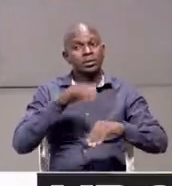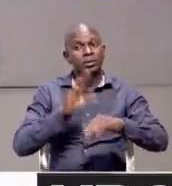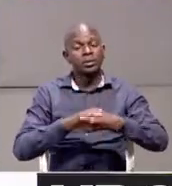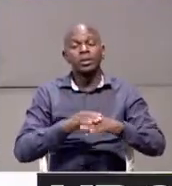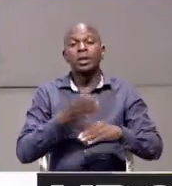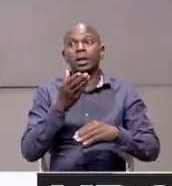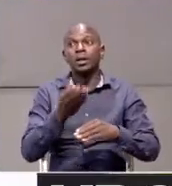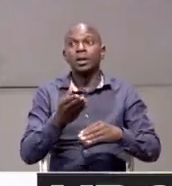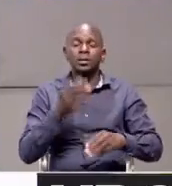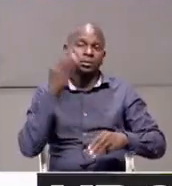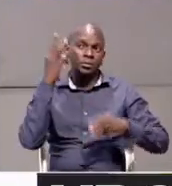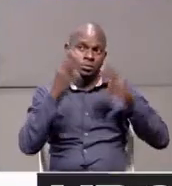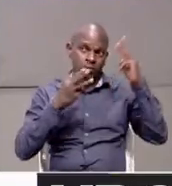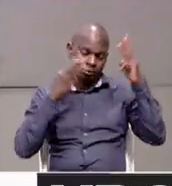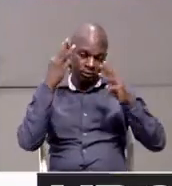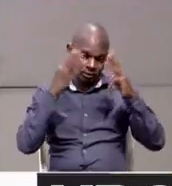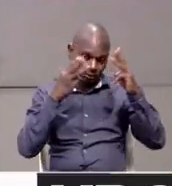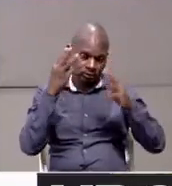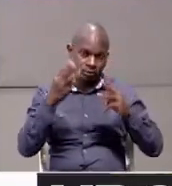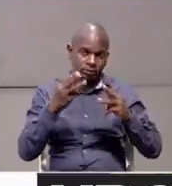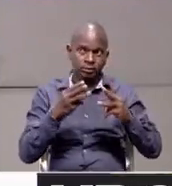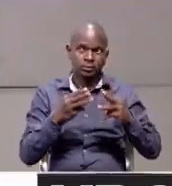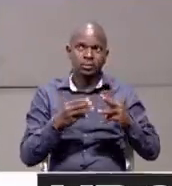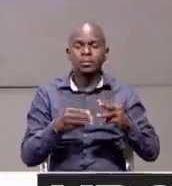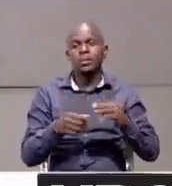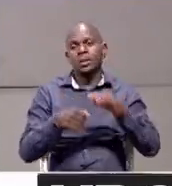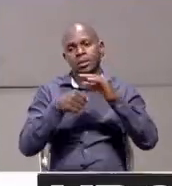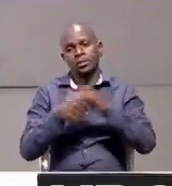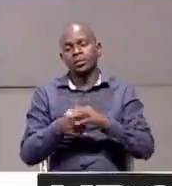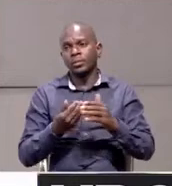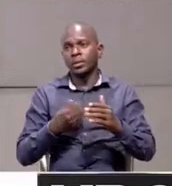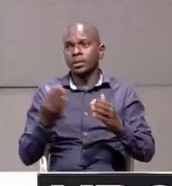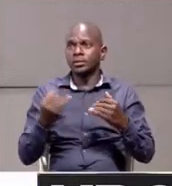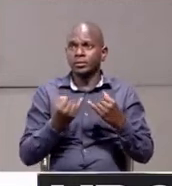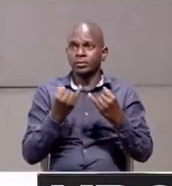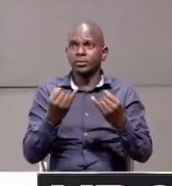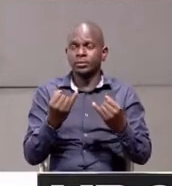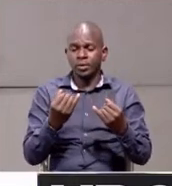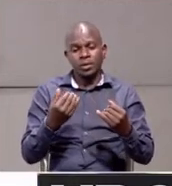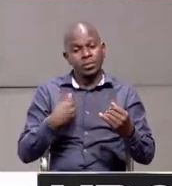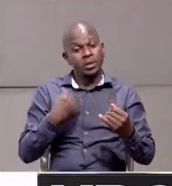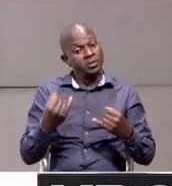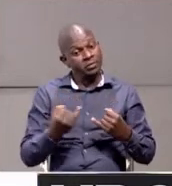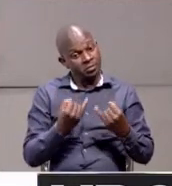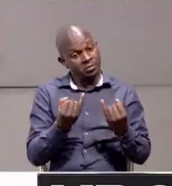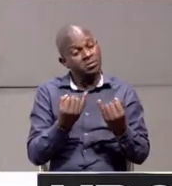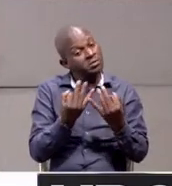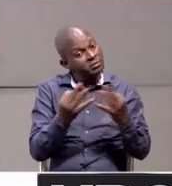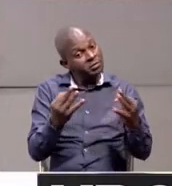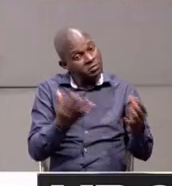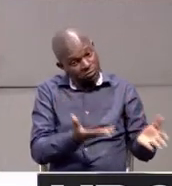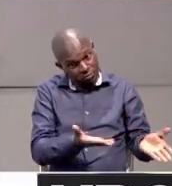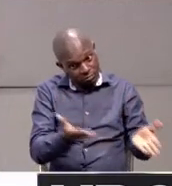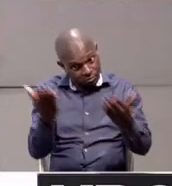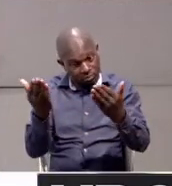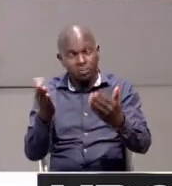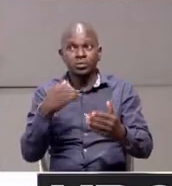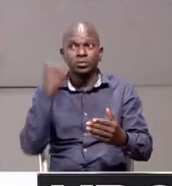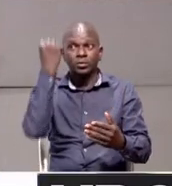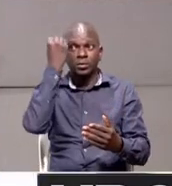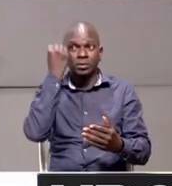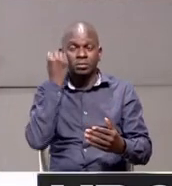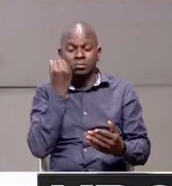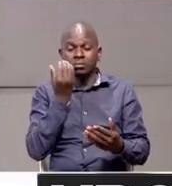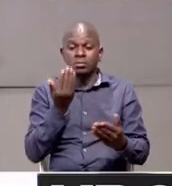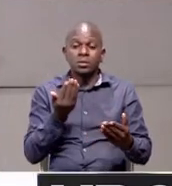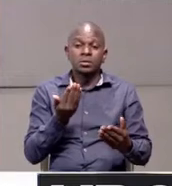So I'm worried because they are sitting on my information. And we told him that you are free to go. That you're free to go to court.